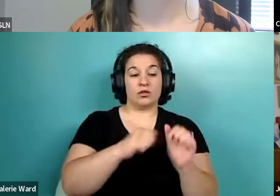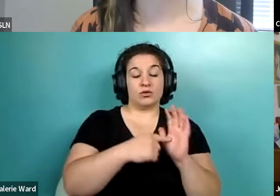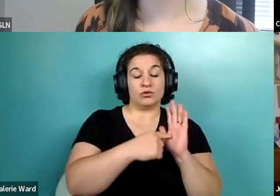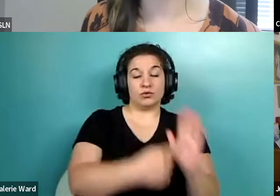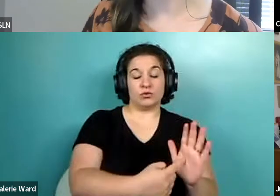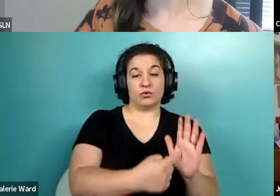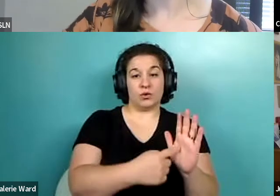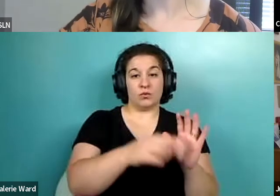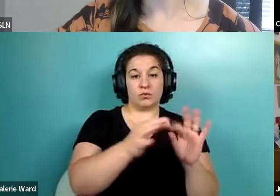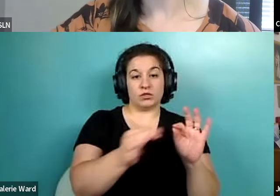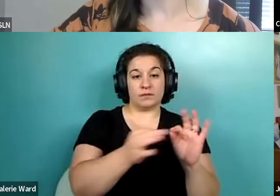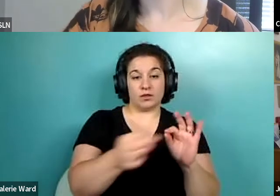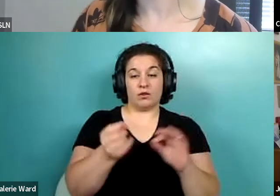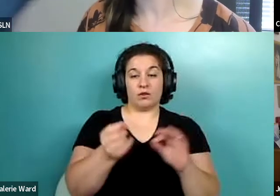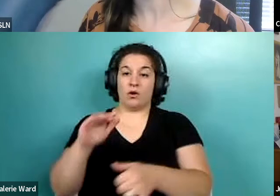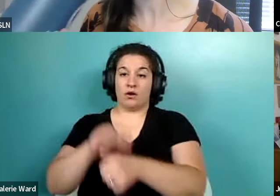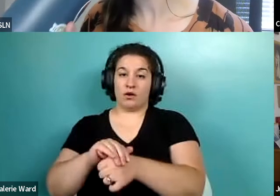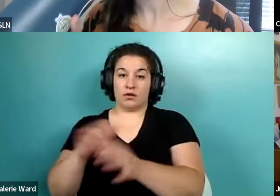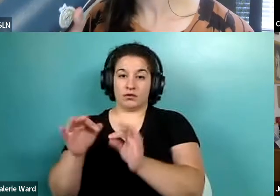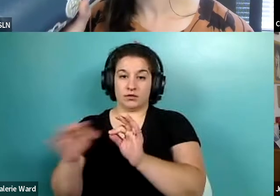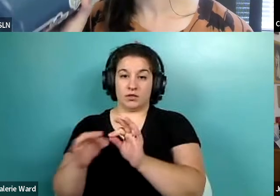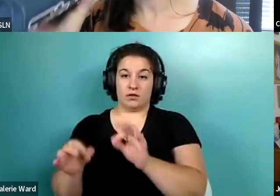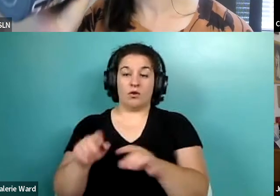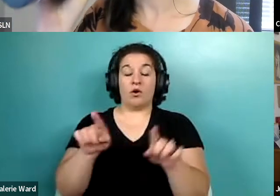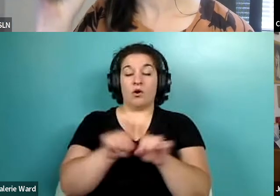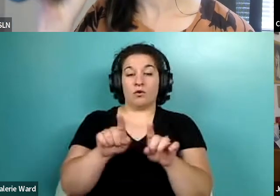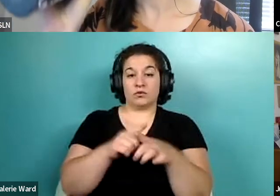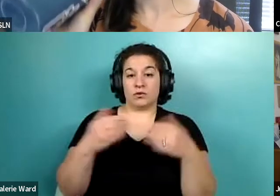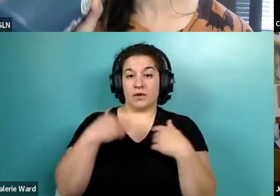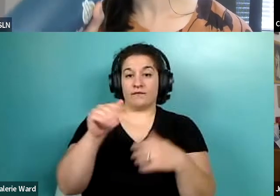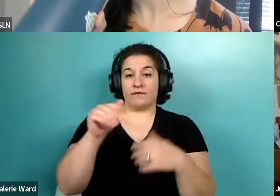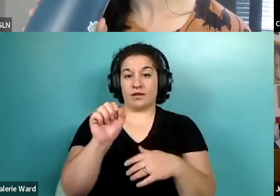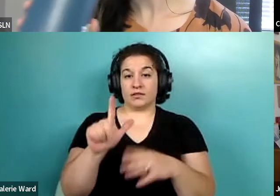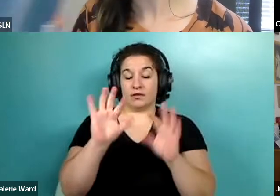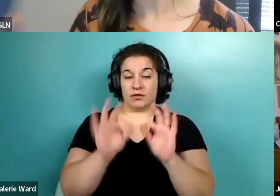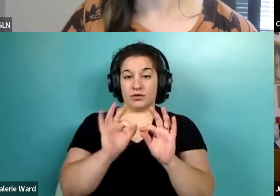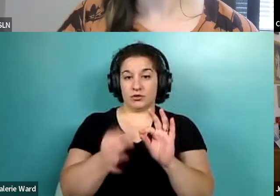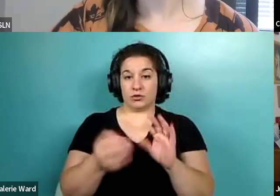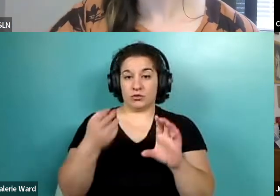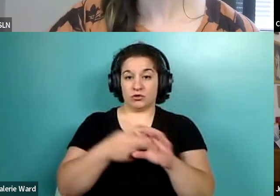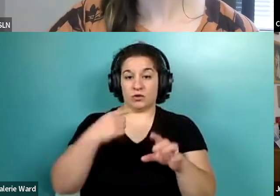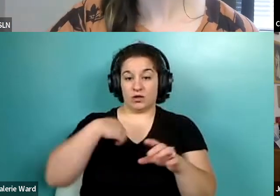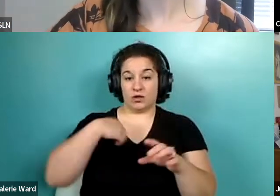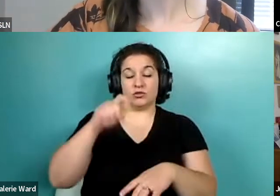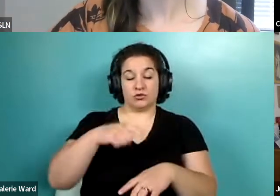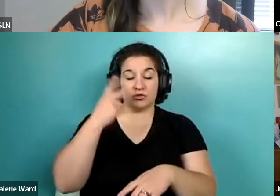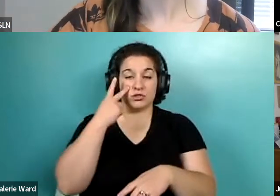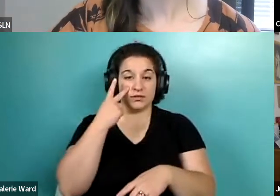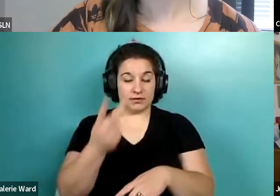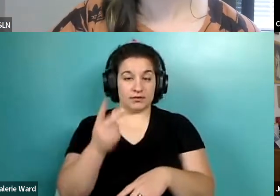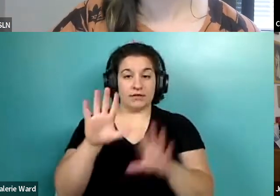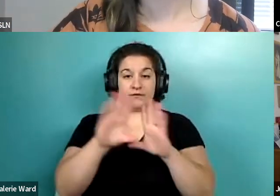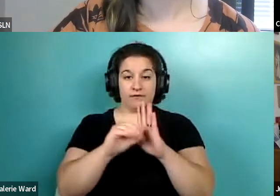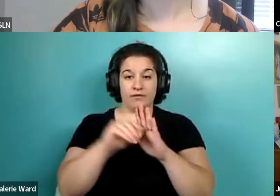American Sign Language interpreter joining us, and you should see their video on the screen. So all attendees are expected